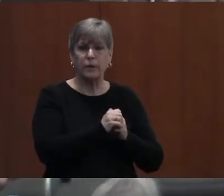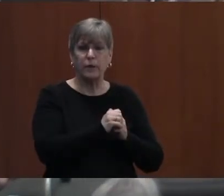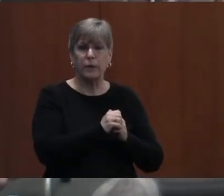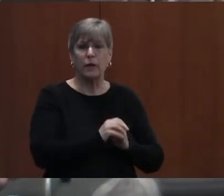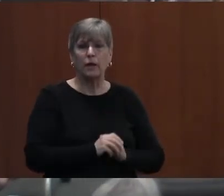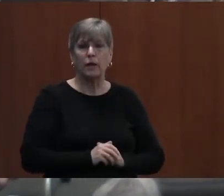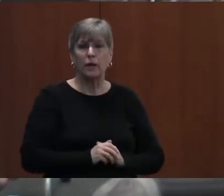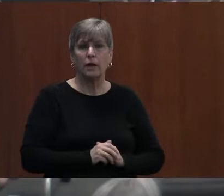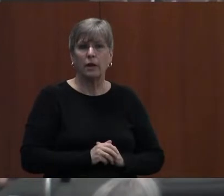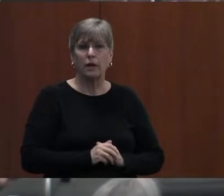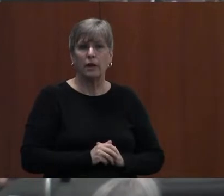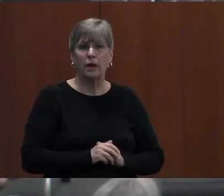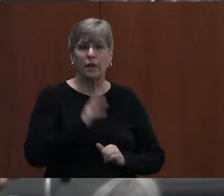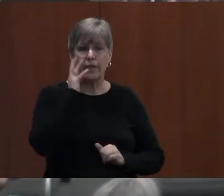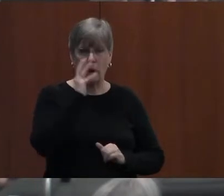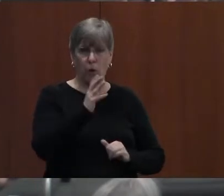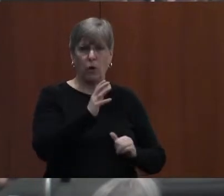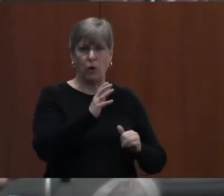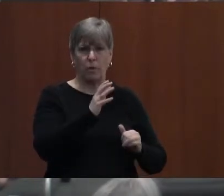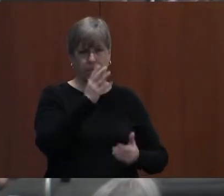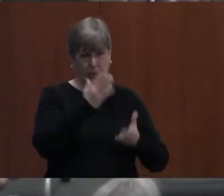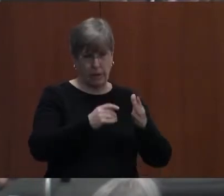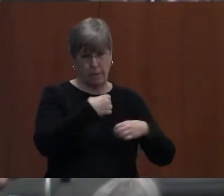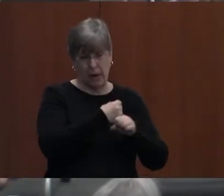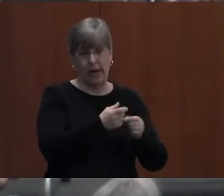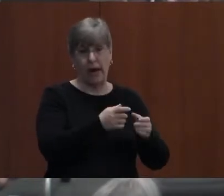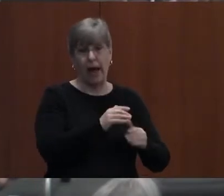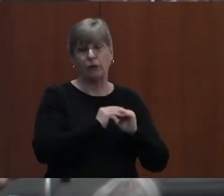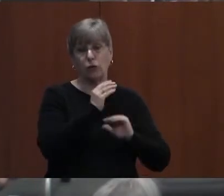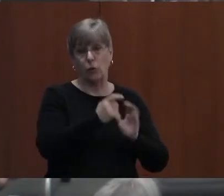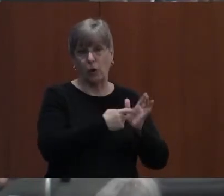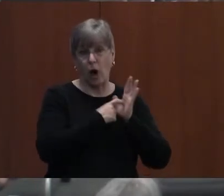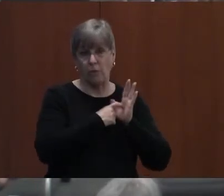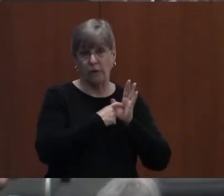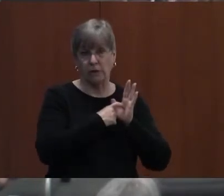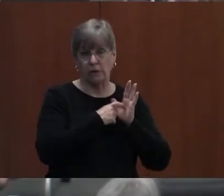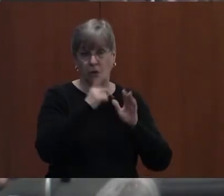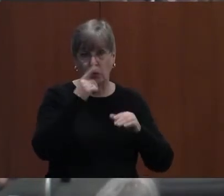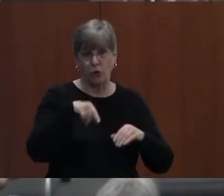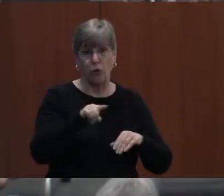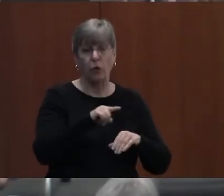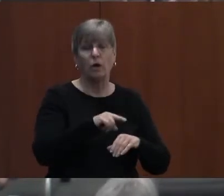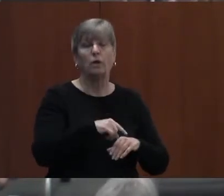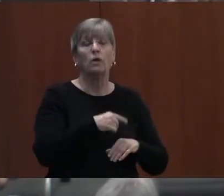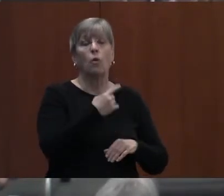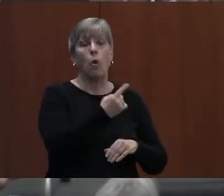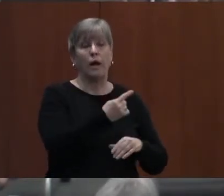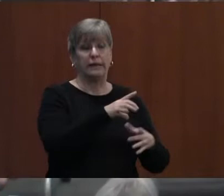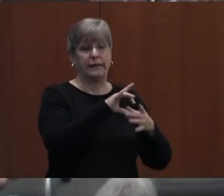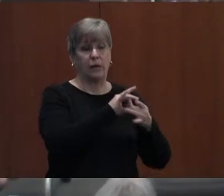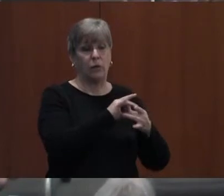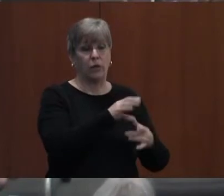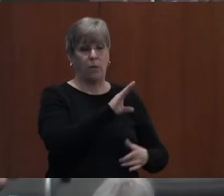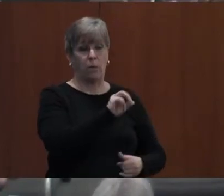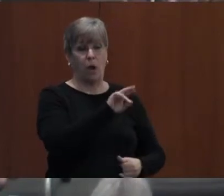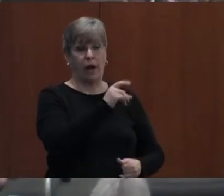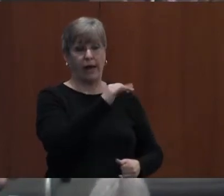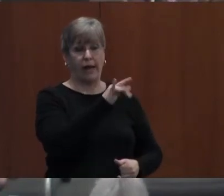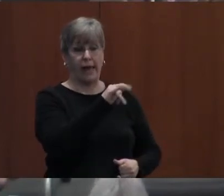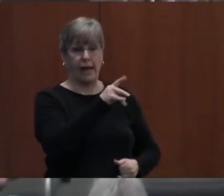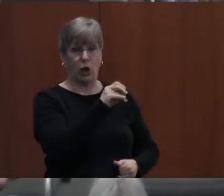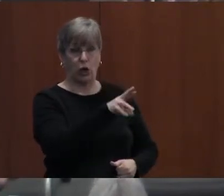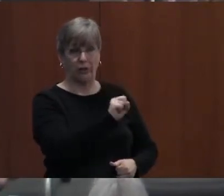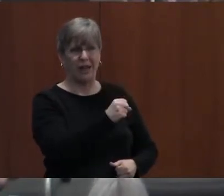in making additional requirements on you. One has to do with broncholators. We already have the EpiPens